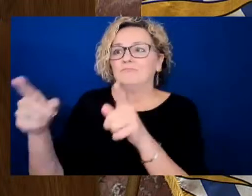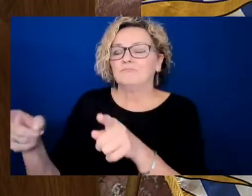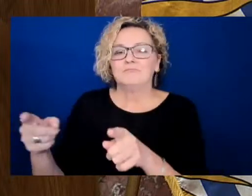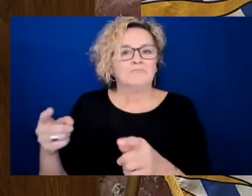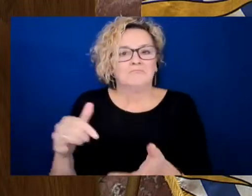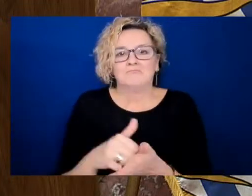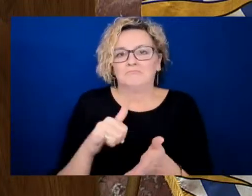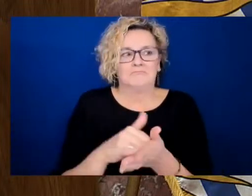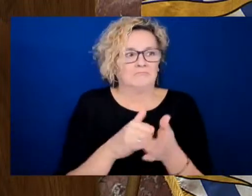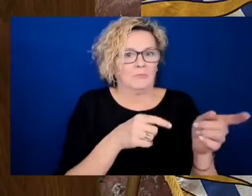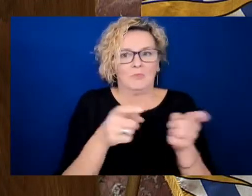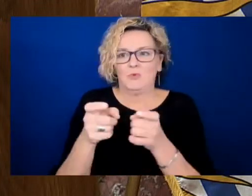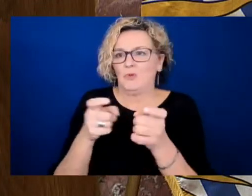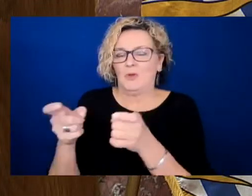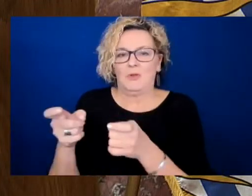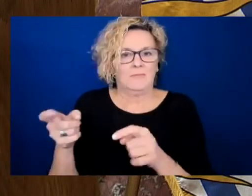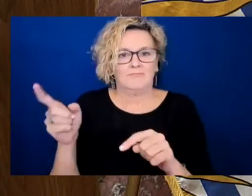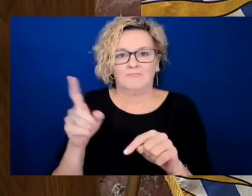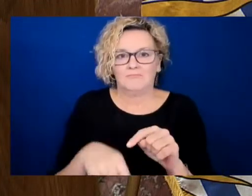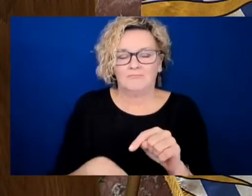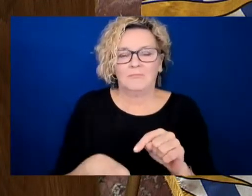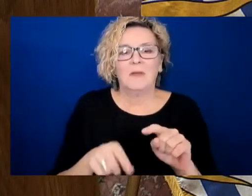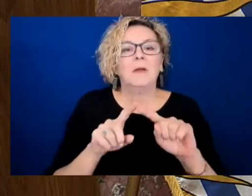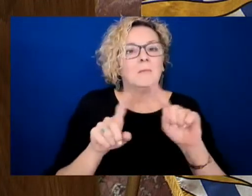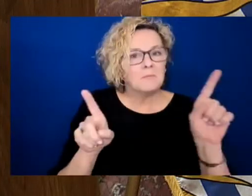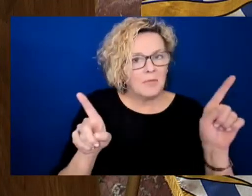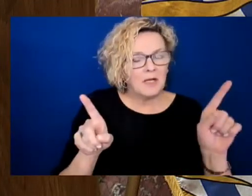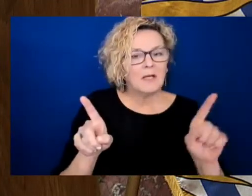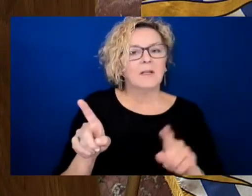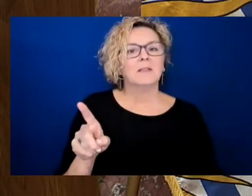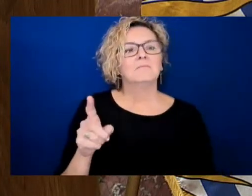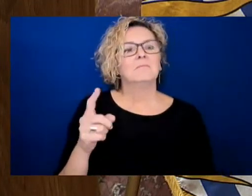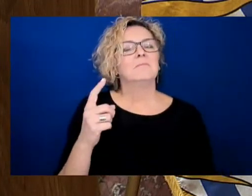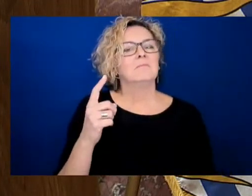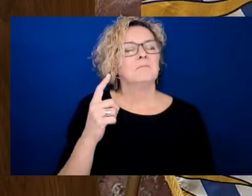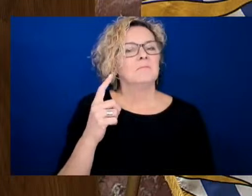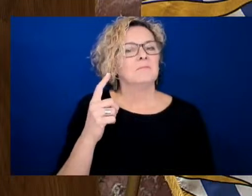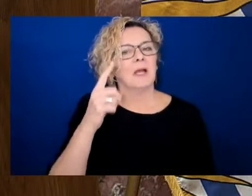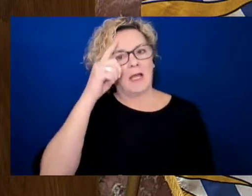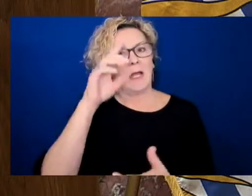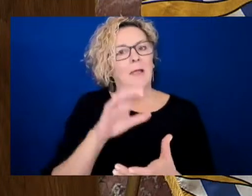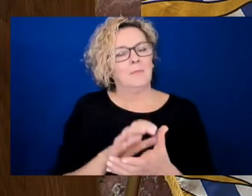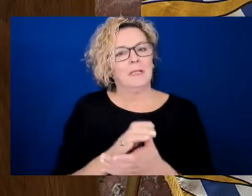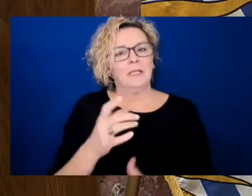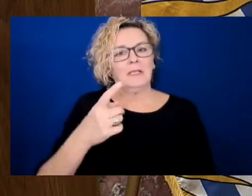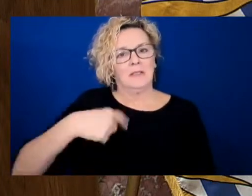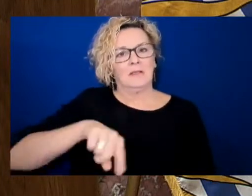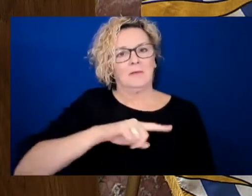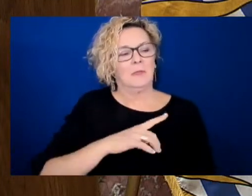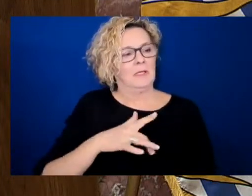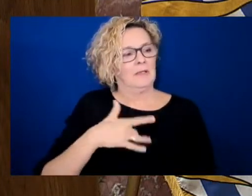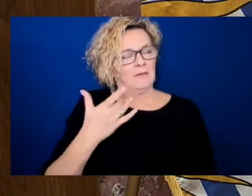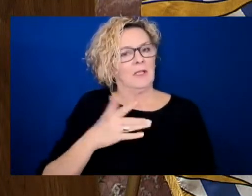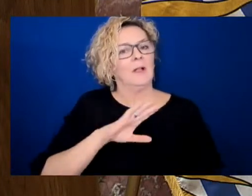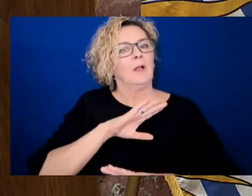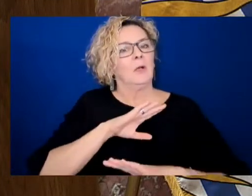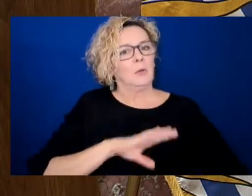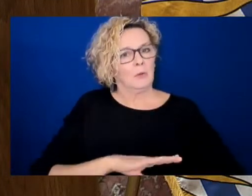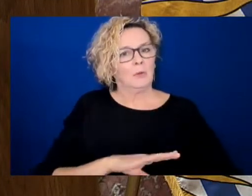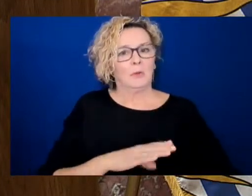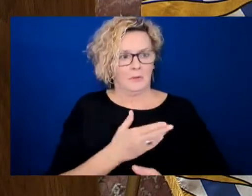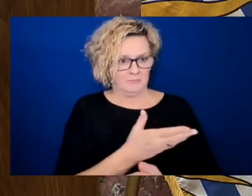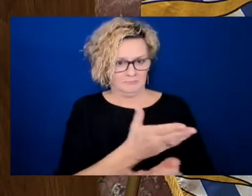But I think we're reassured now that we have good people in this House to